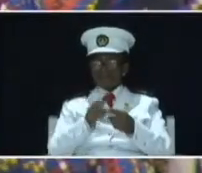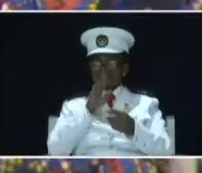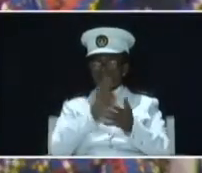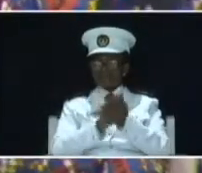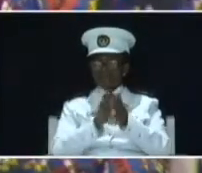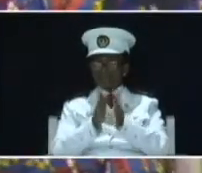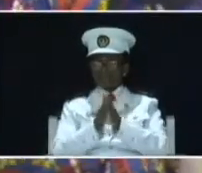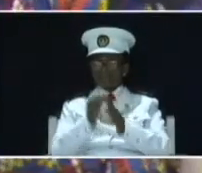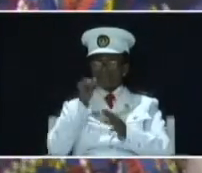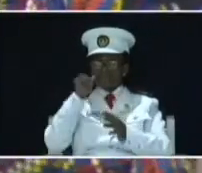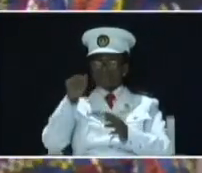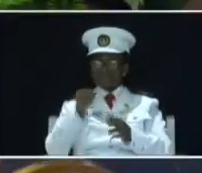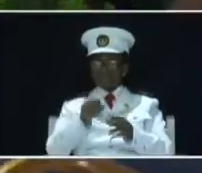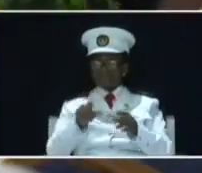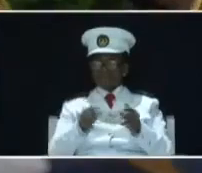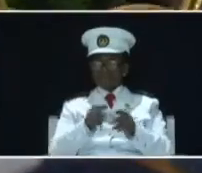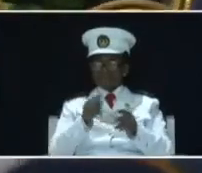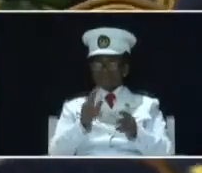his authority.